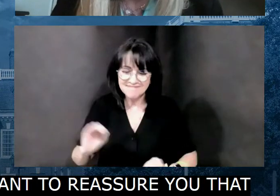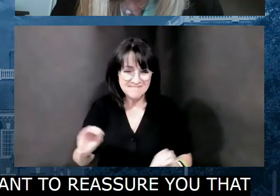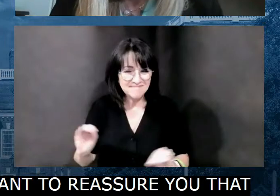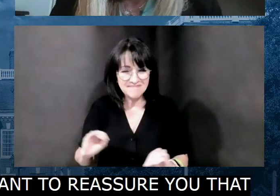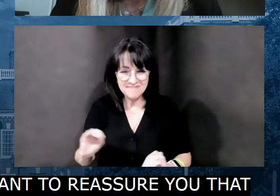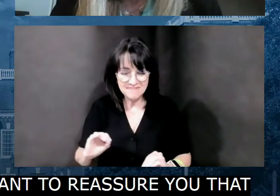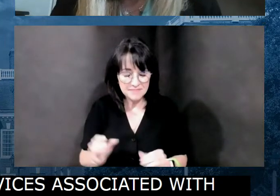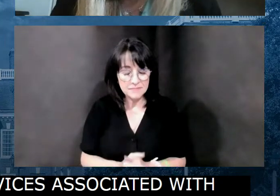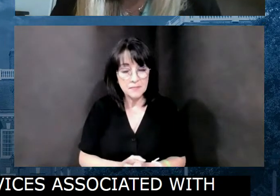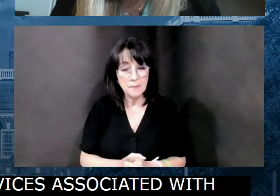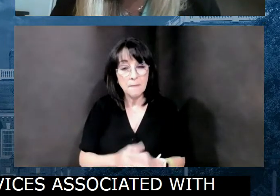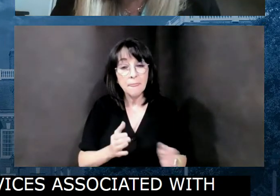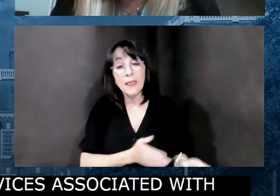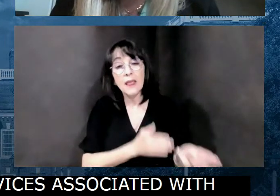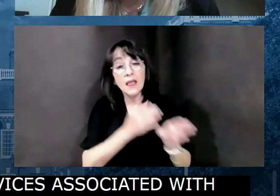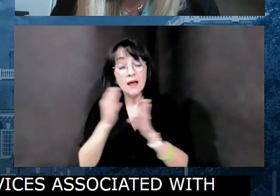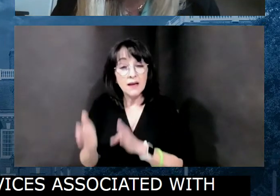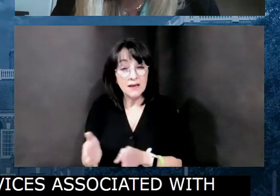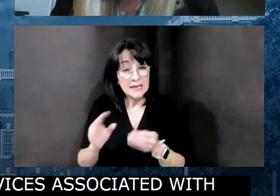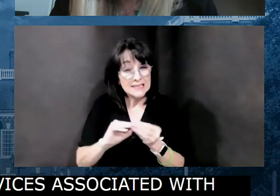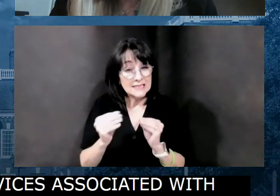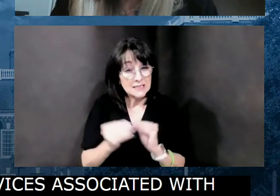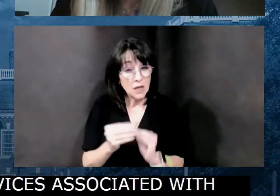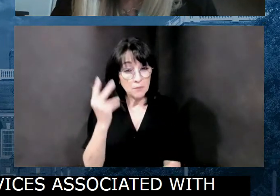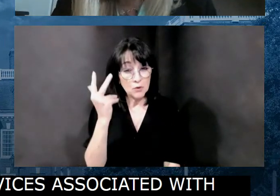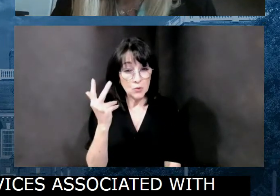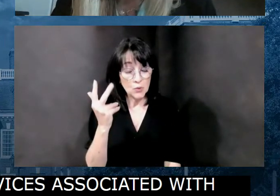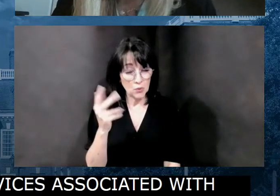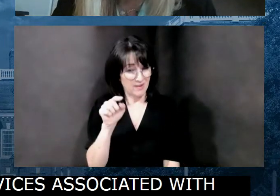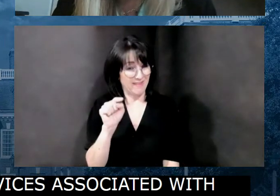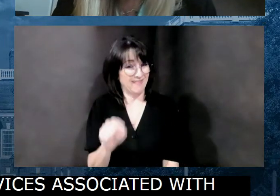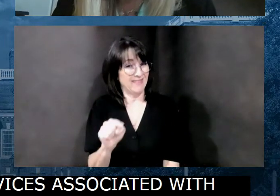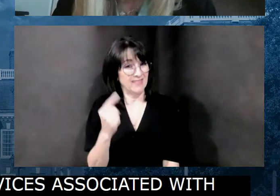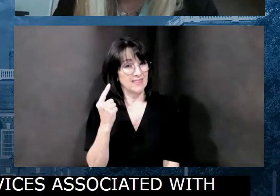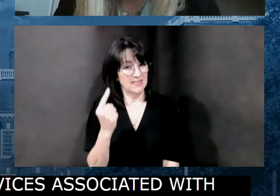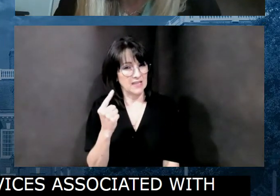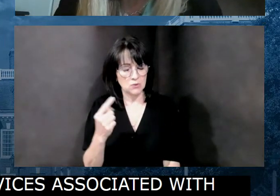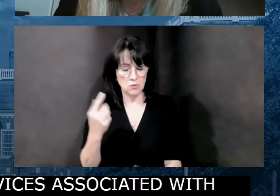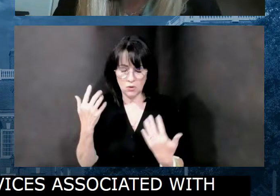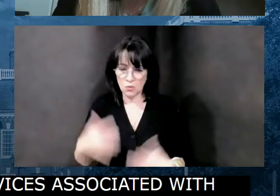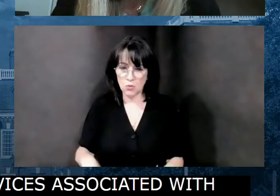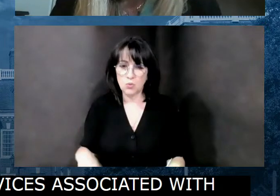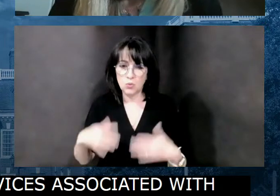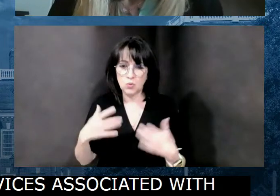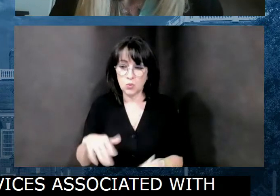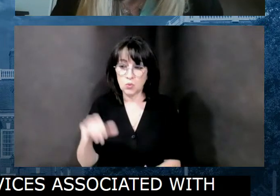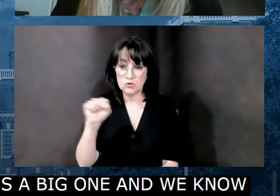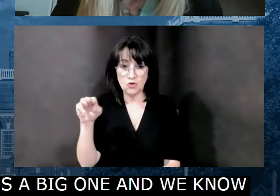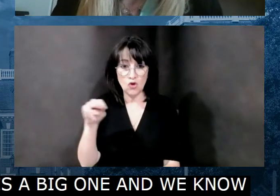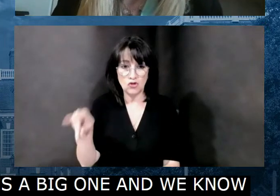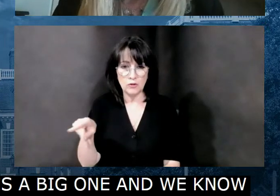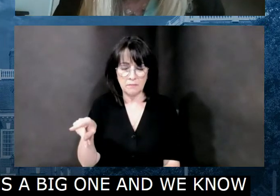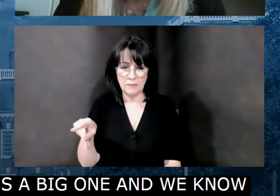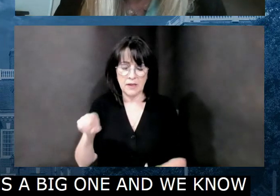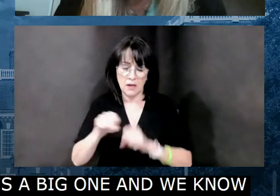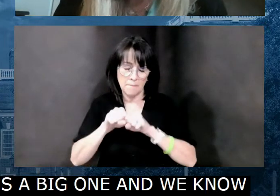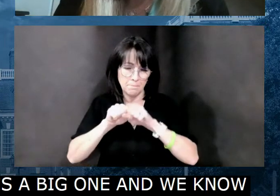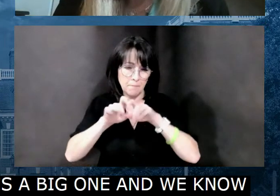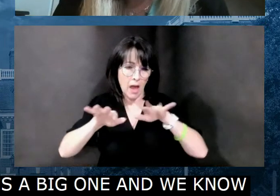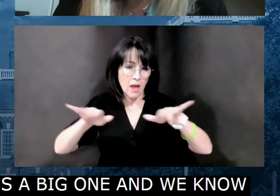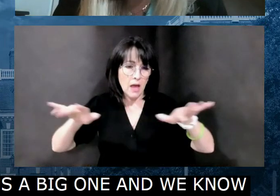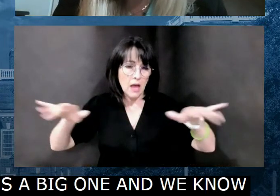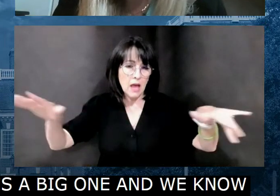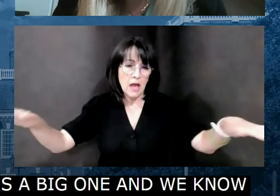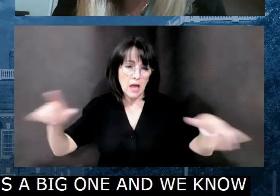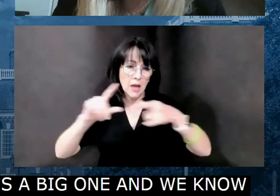big one. And we know that this one has gotten a lot of traction on social media. And that's that people who are trying